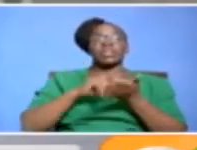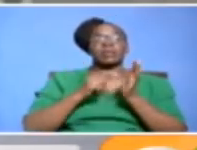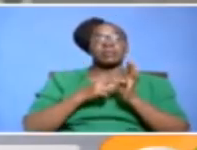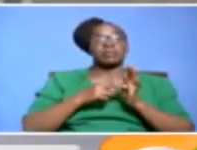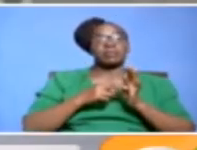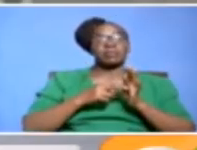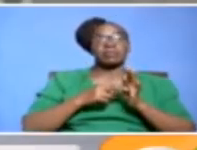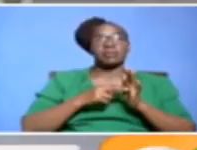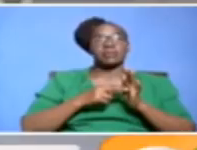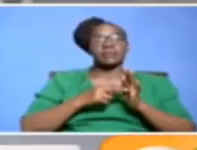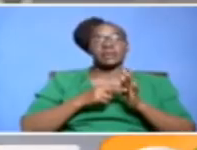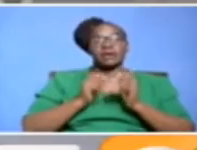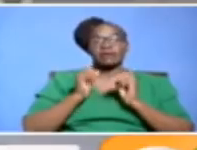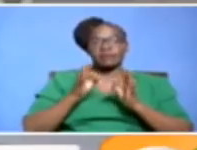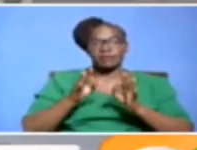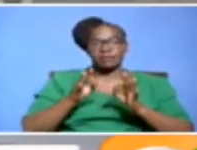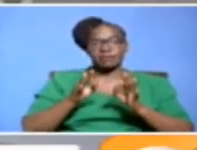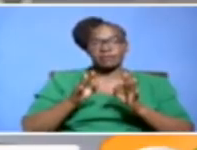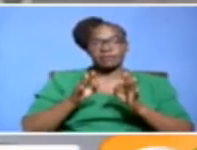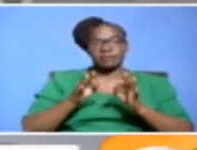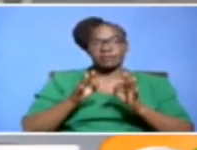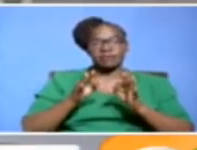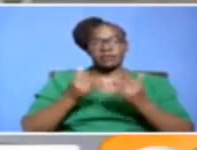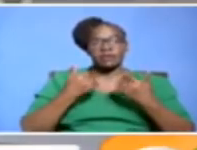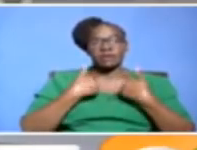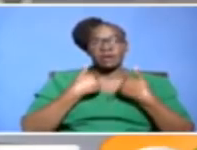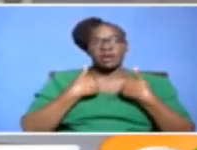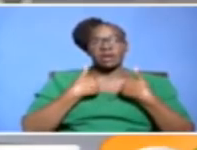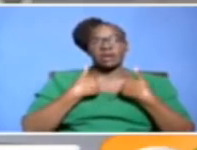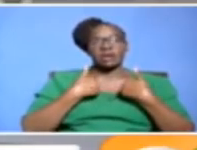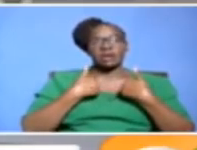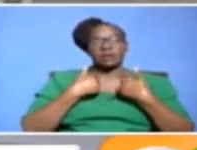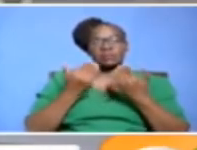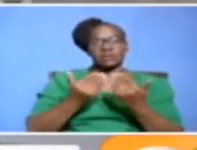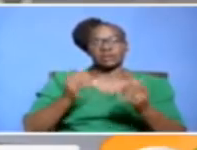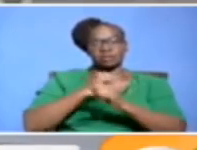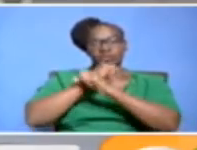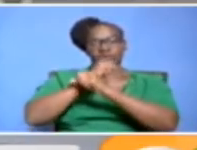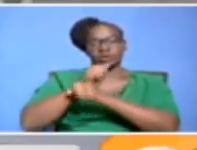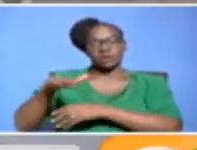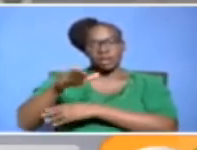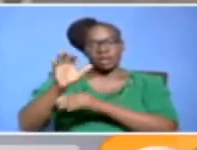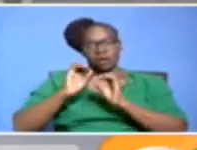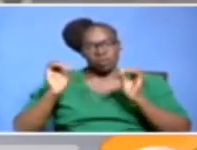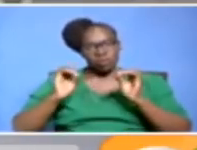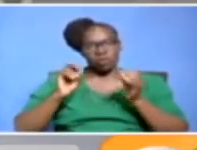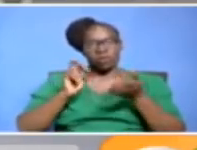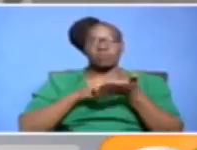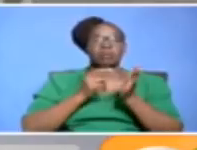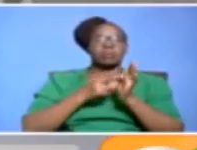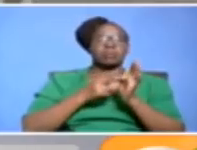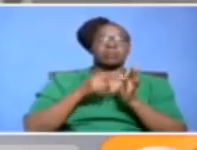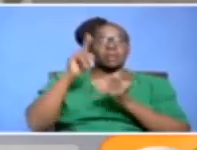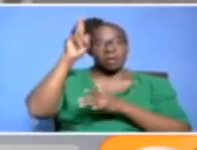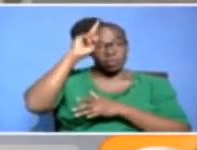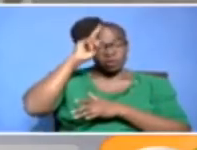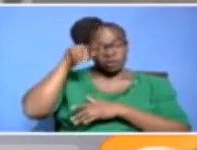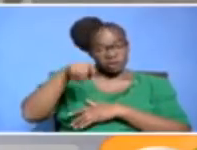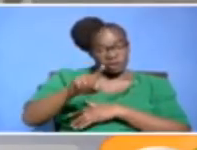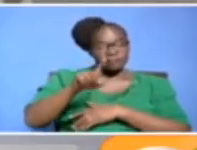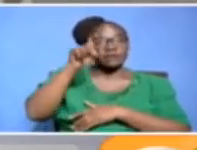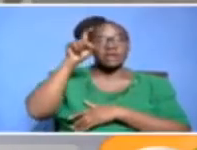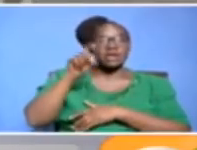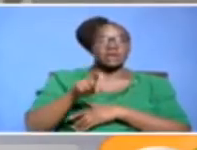So in case there's no, child protection unit, the police officer is supposed to